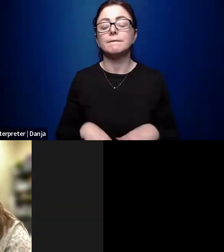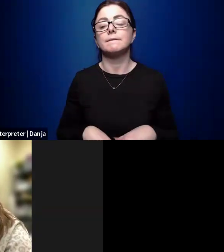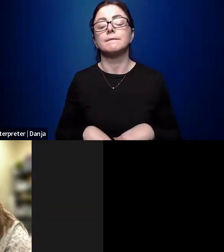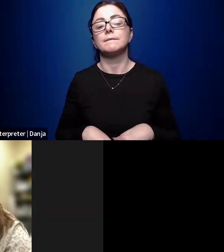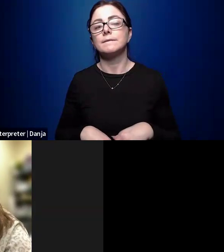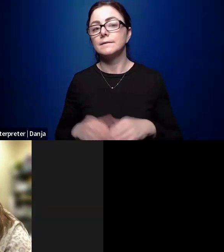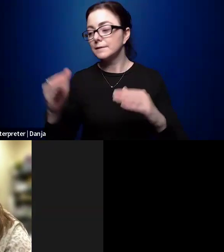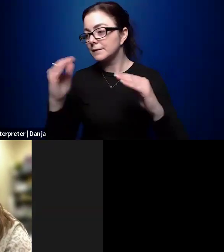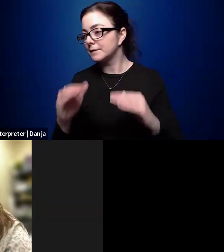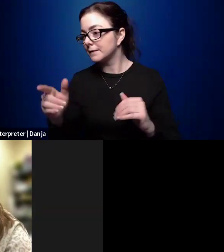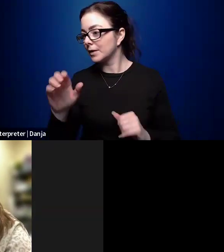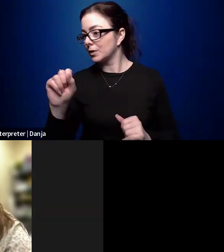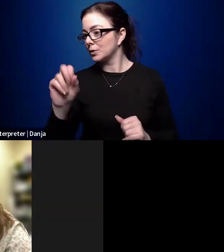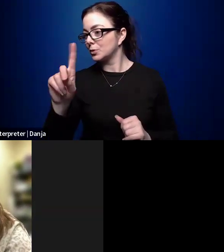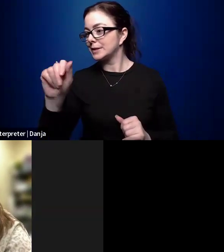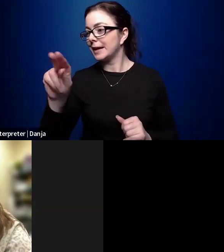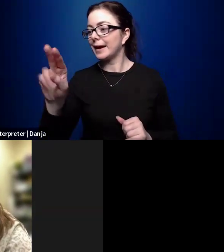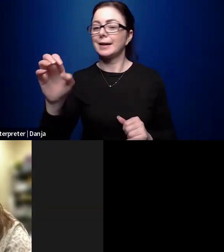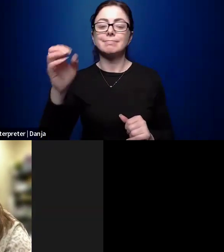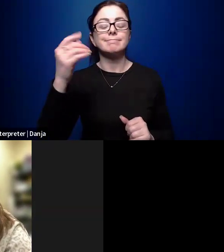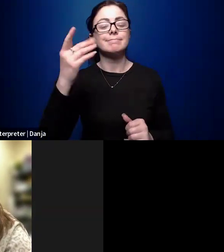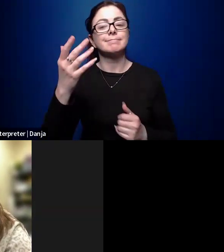And Suzanne says, thank you, Andrea, for